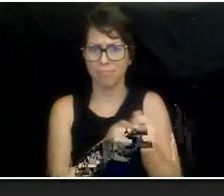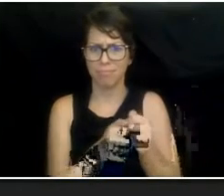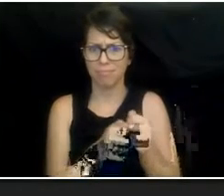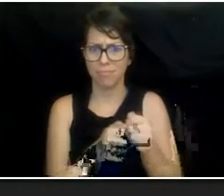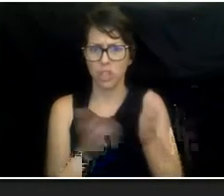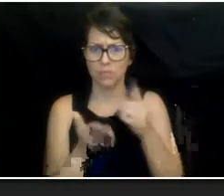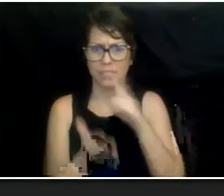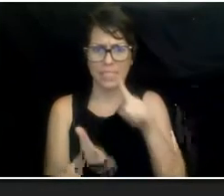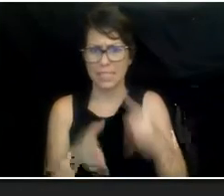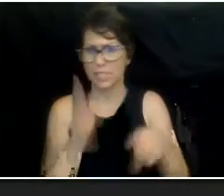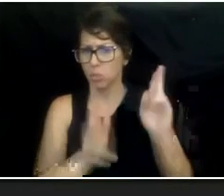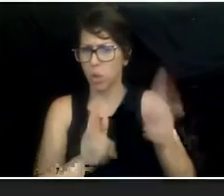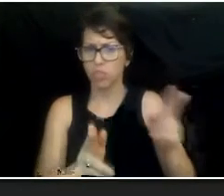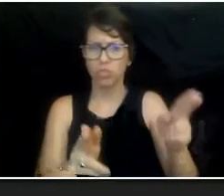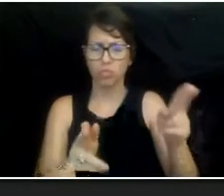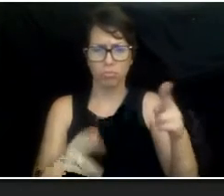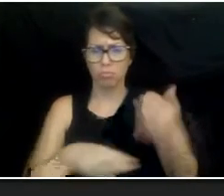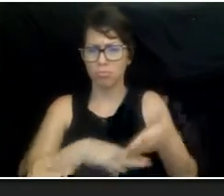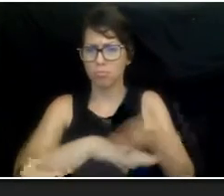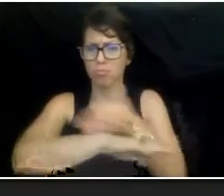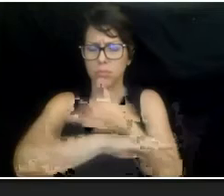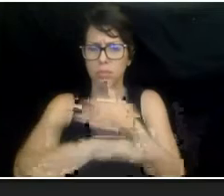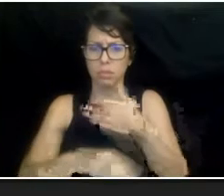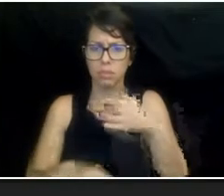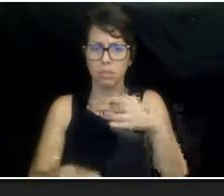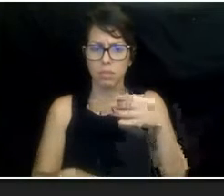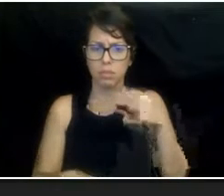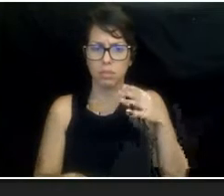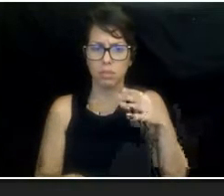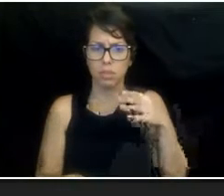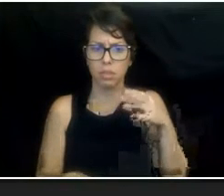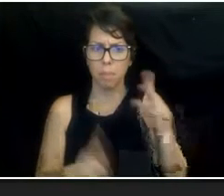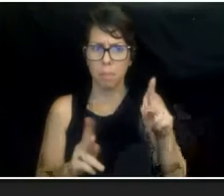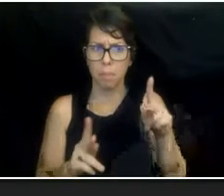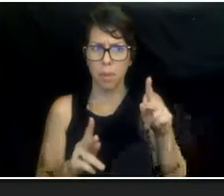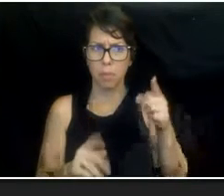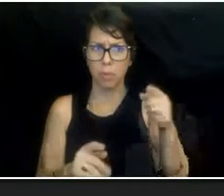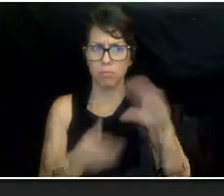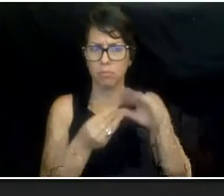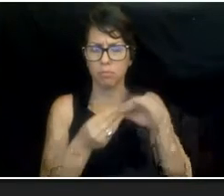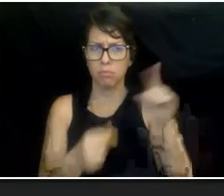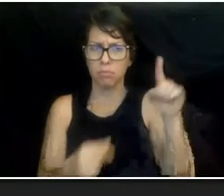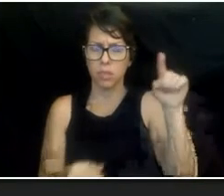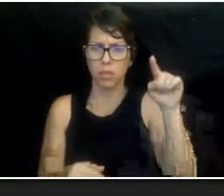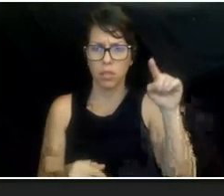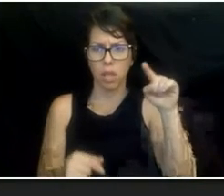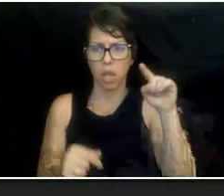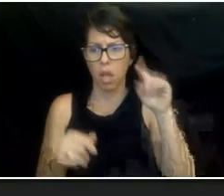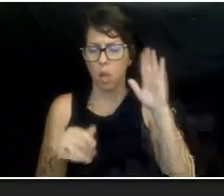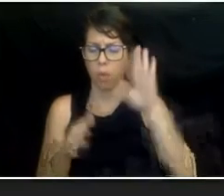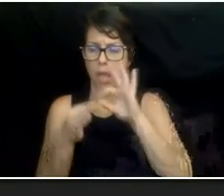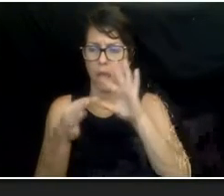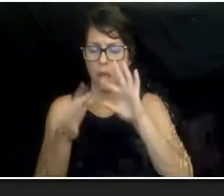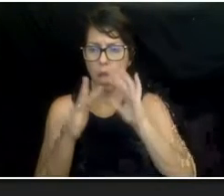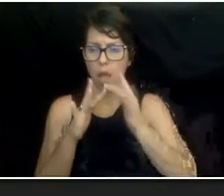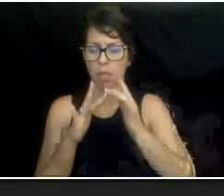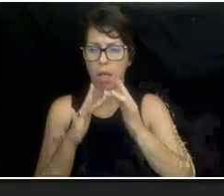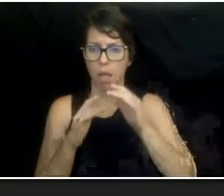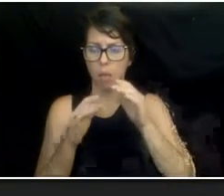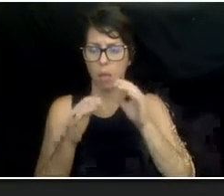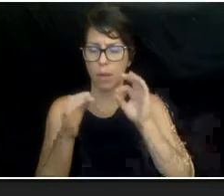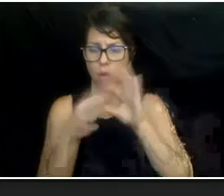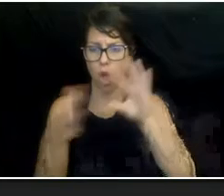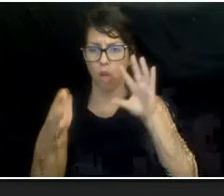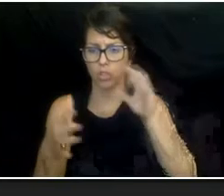term so while I recognize that it's in do it we certainly want to make sure that you're doing all that you can um to